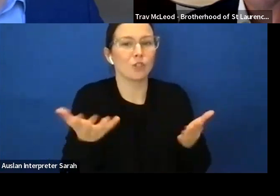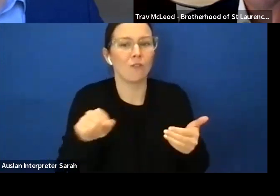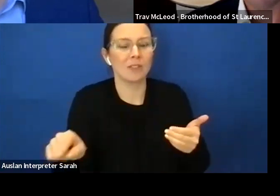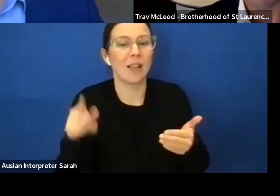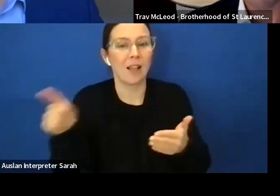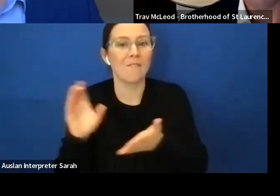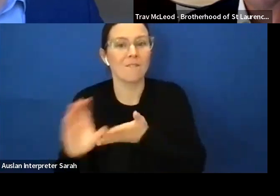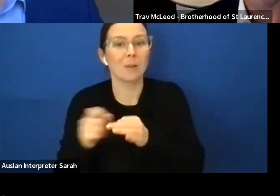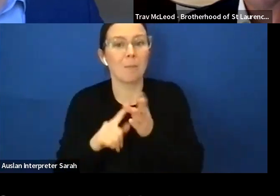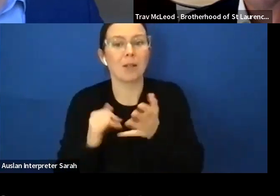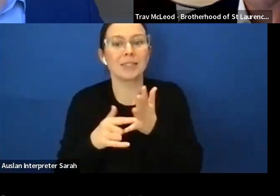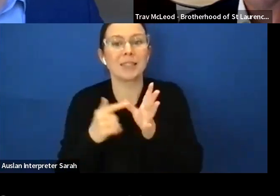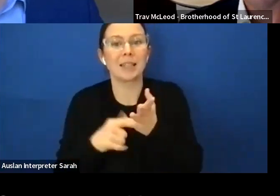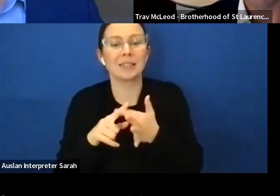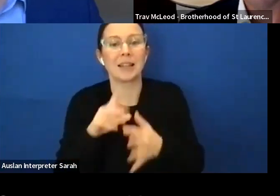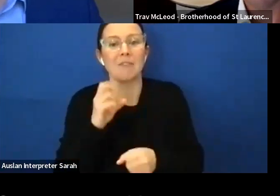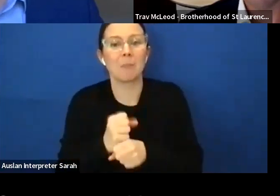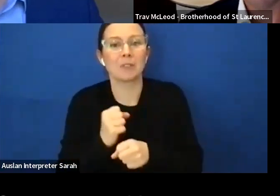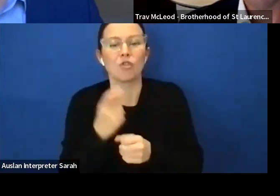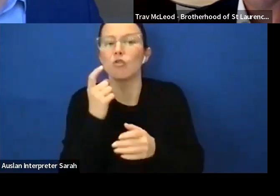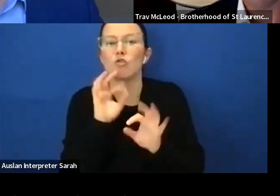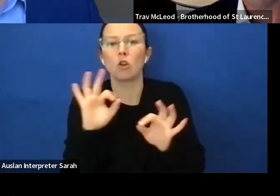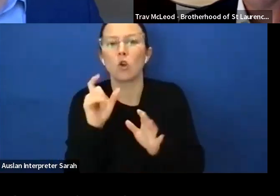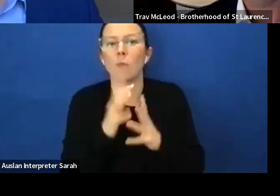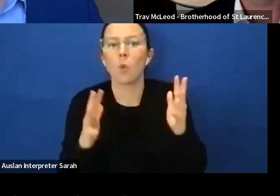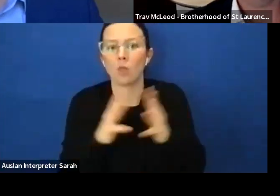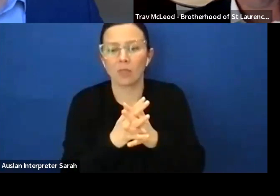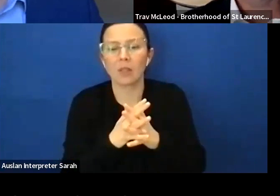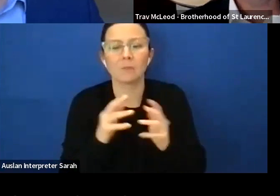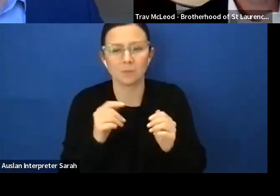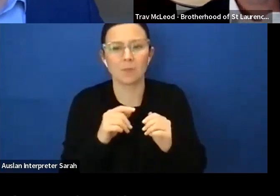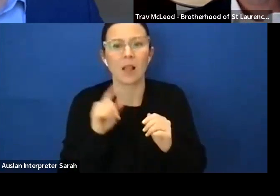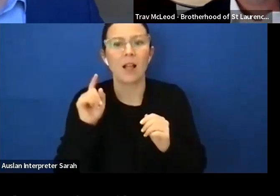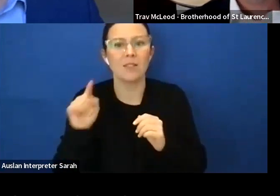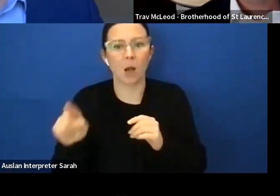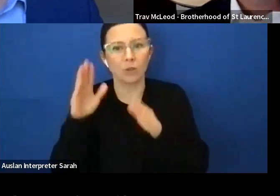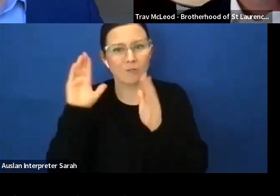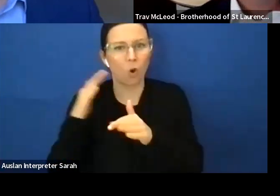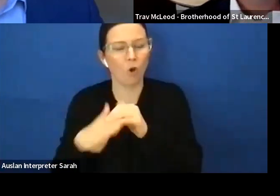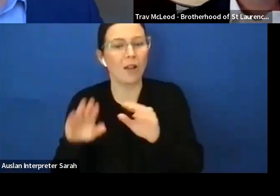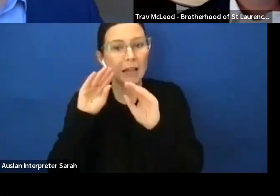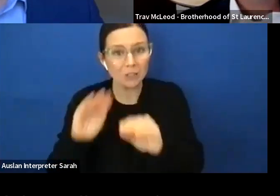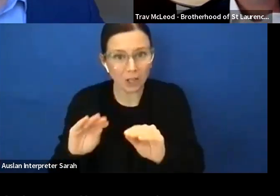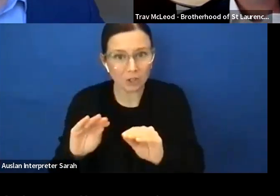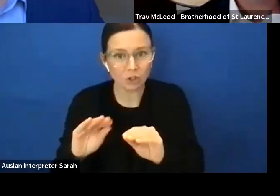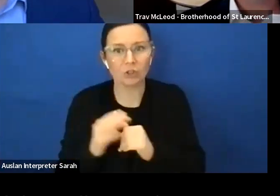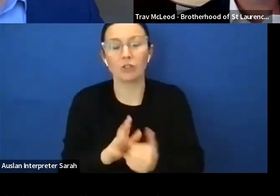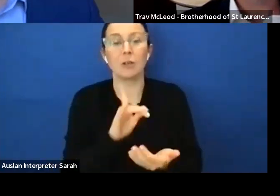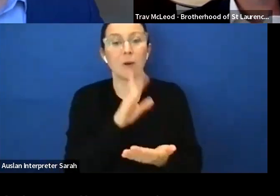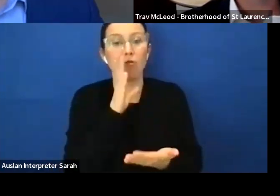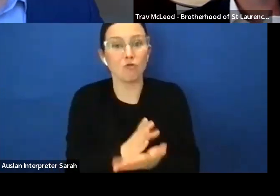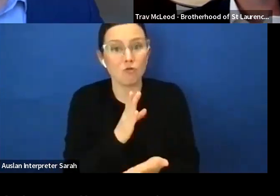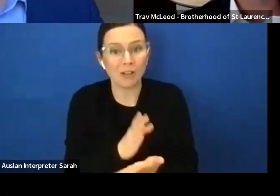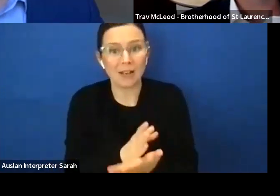funded by state governments rather than the Commonwealth that were focused on education. The reality